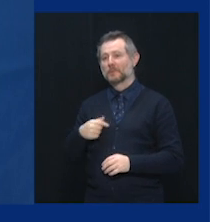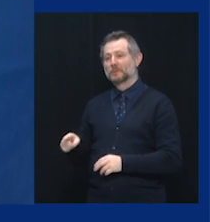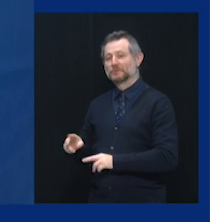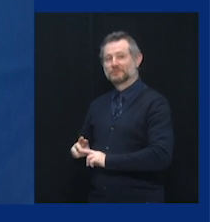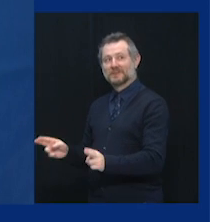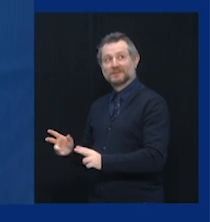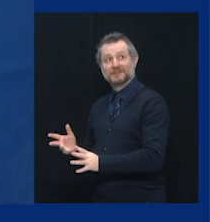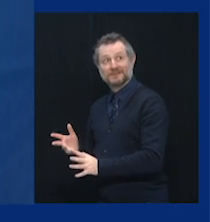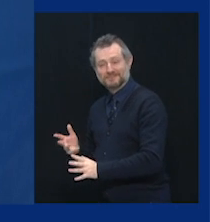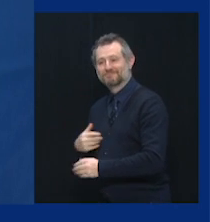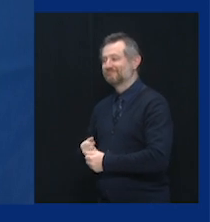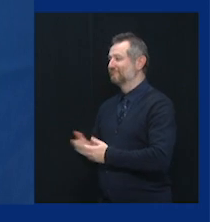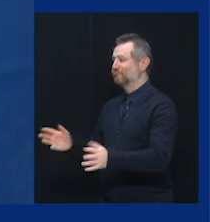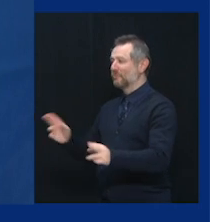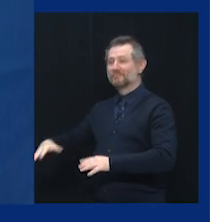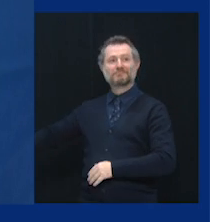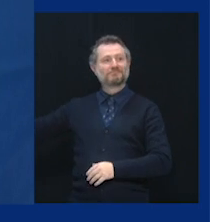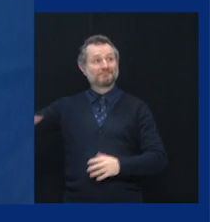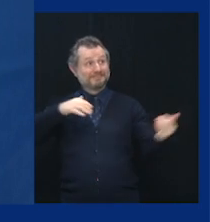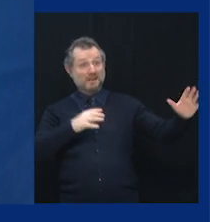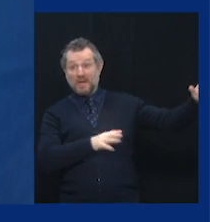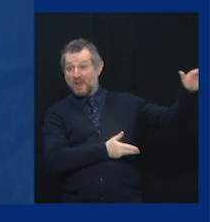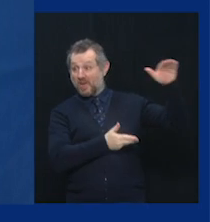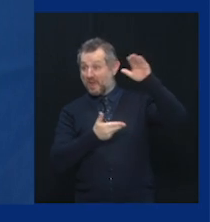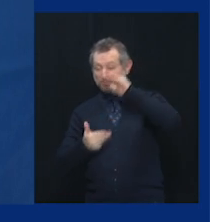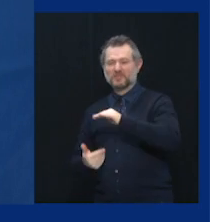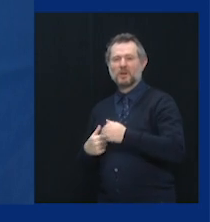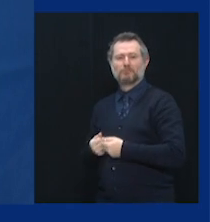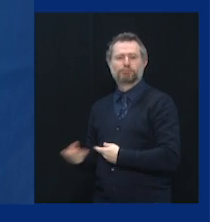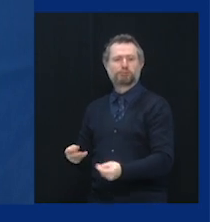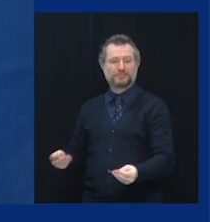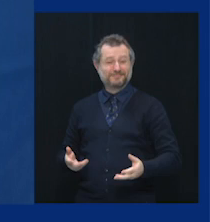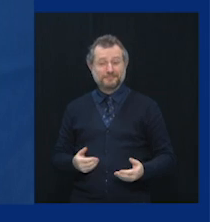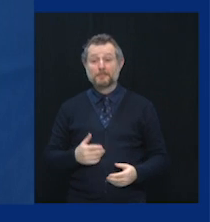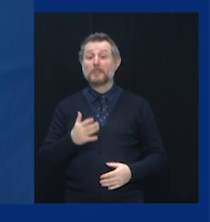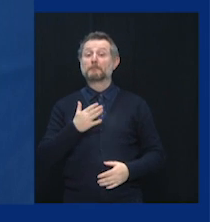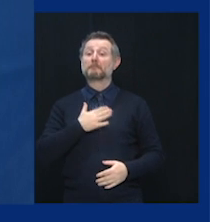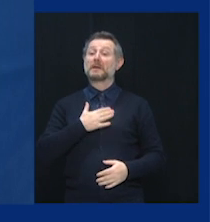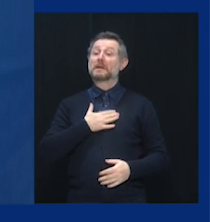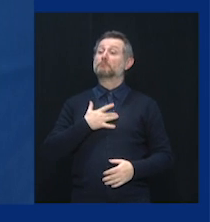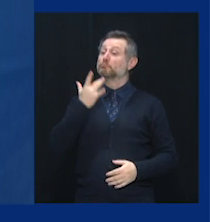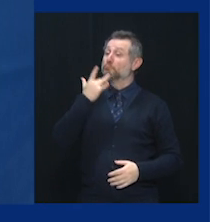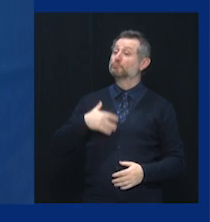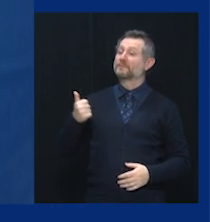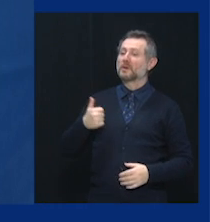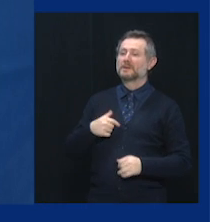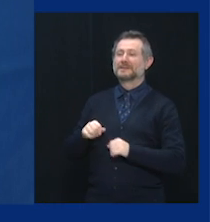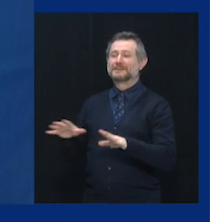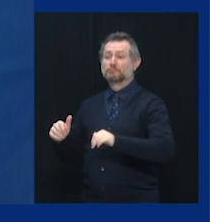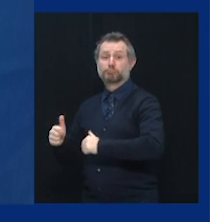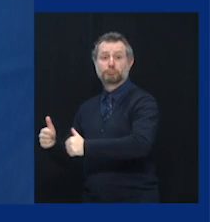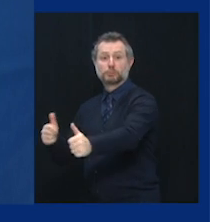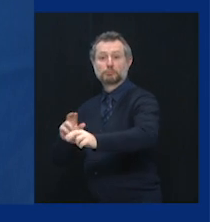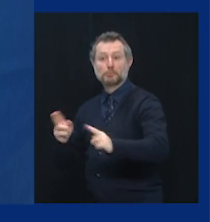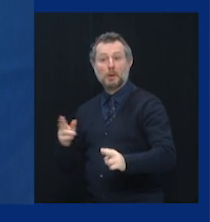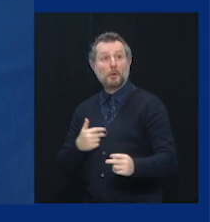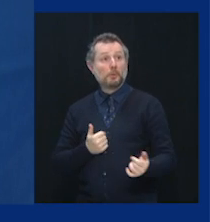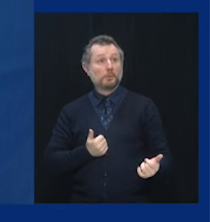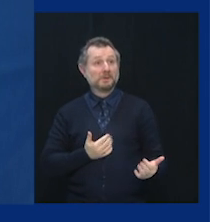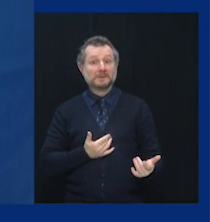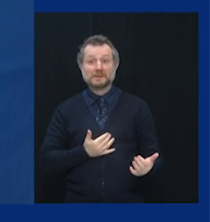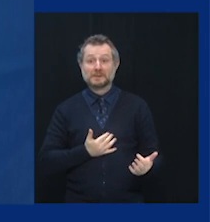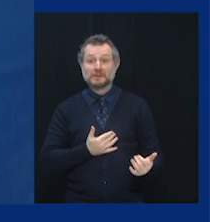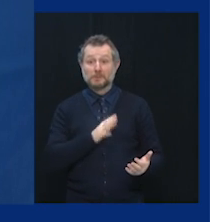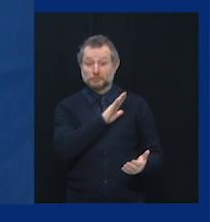more distribution waiting for vaccine than having vaccine sitting on a